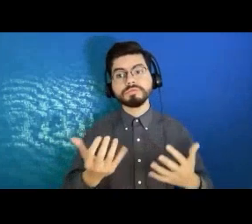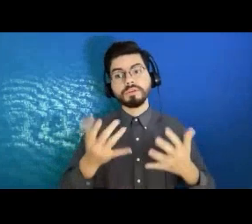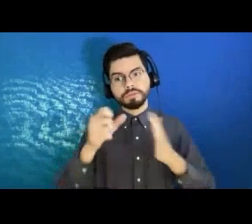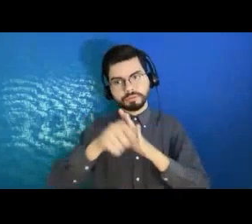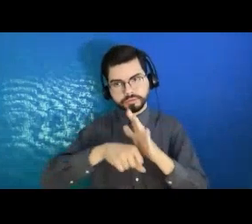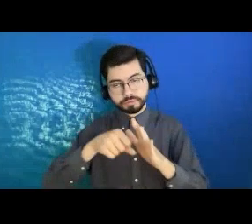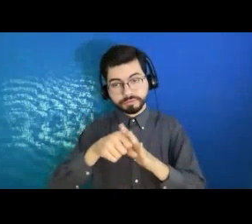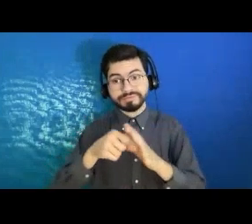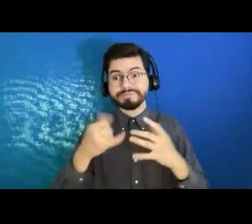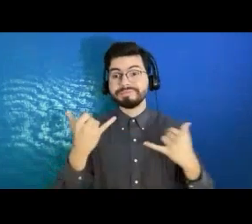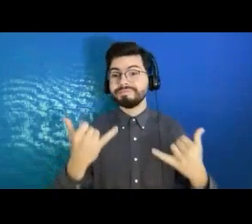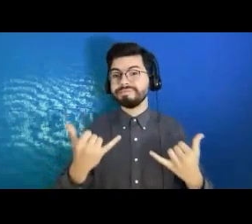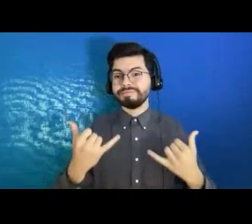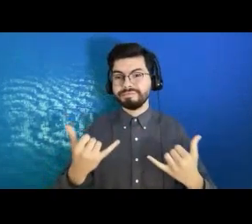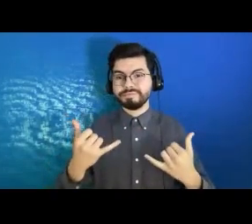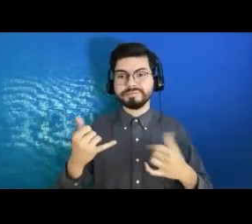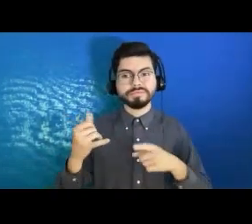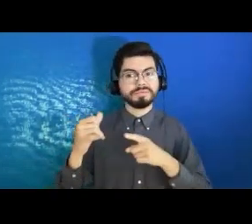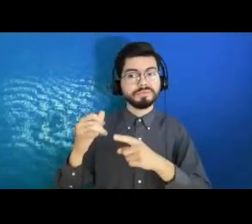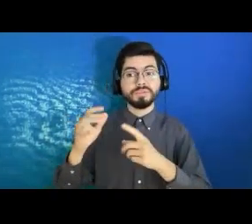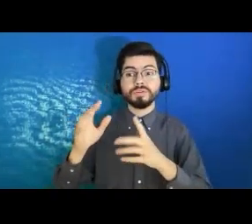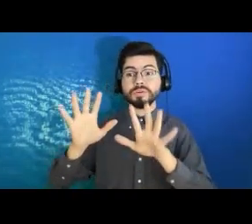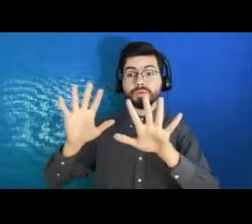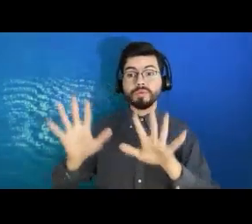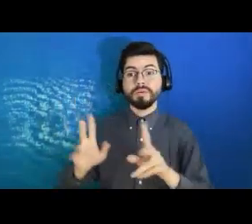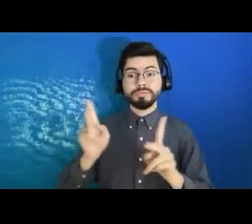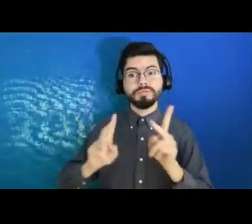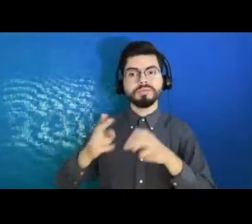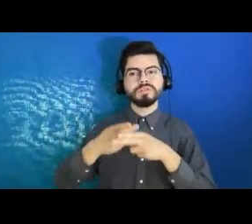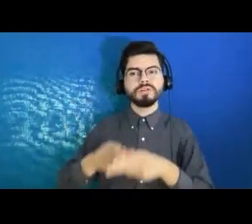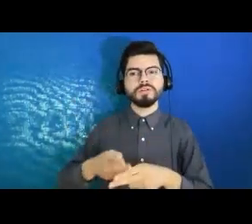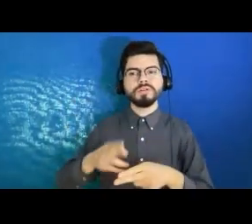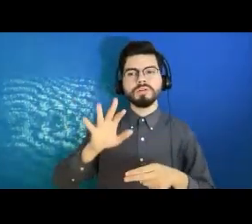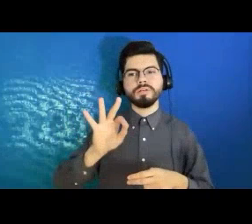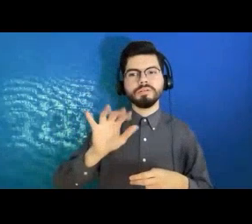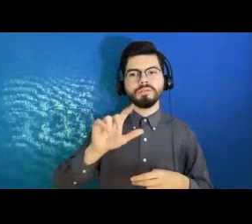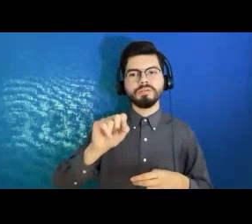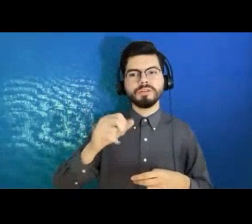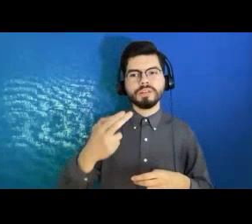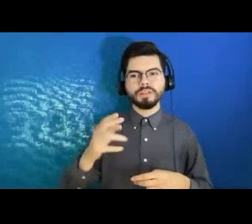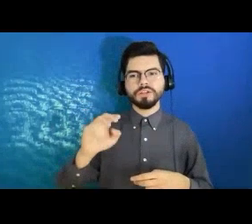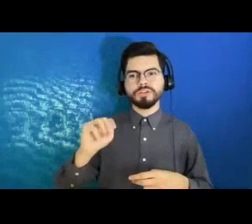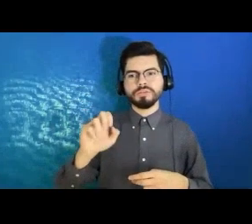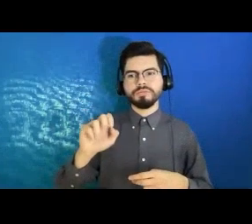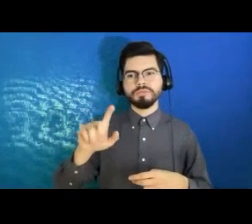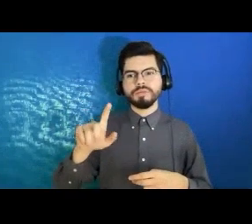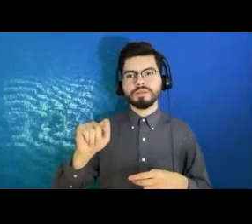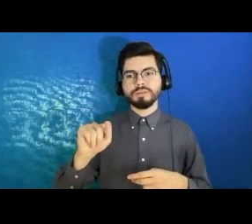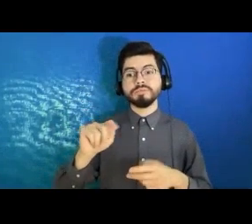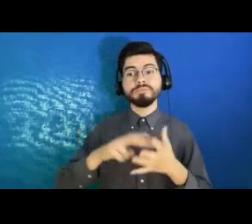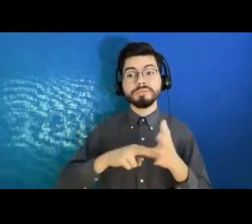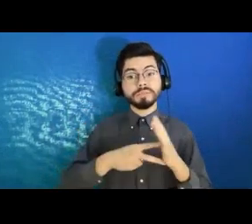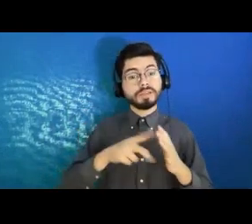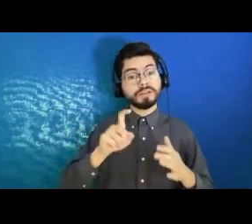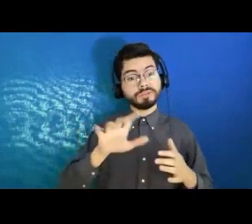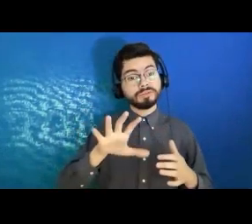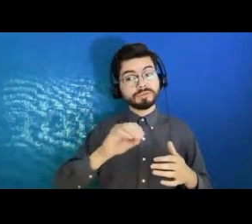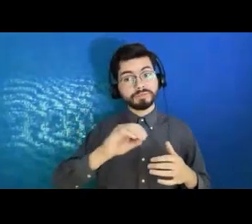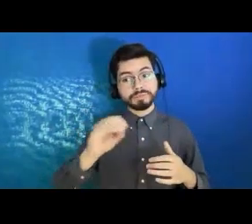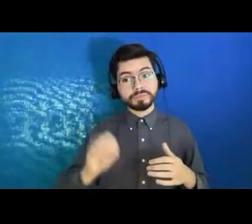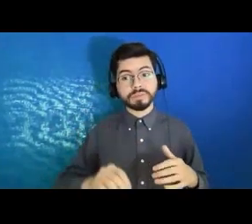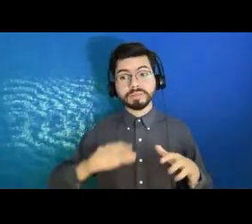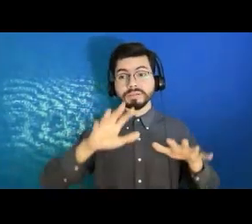But now we're getting things that the meteorologists call flash melts, where, yeah, great, you had 150% of normal snow, and it